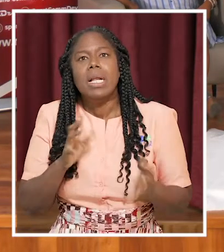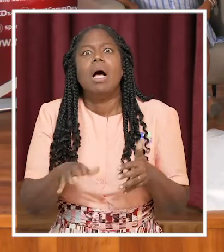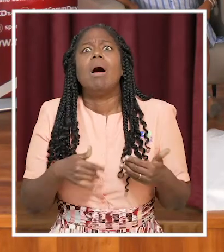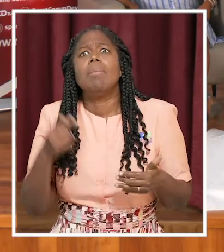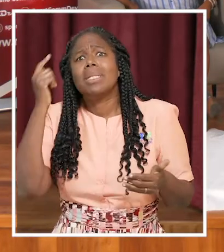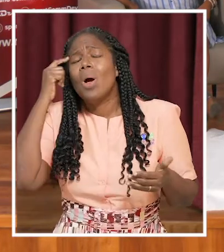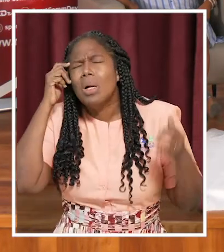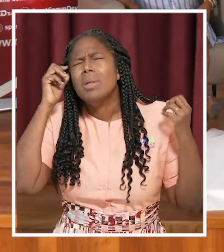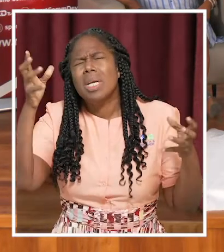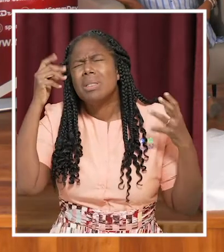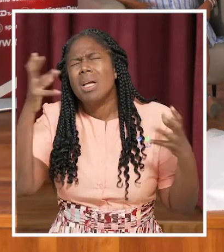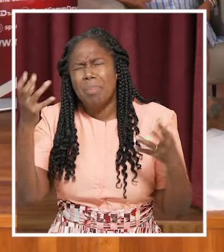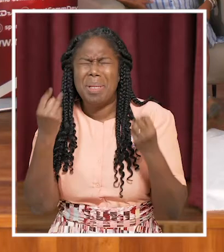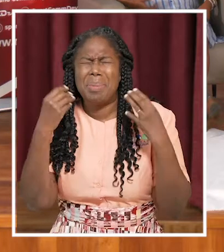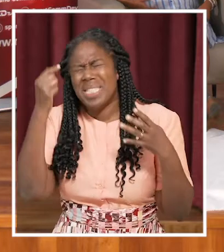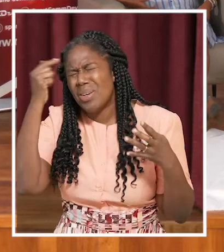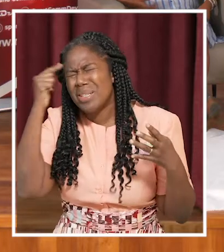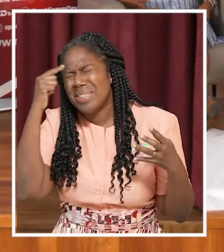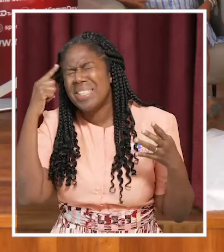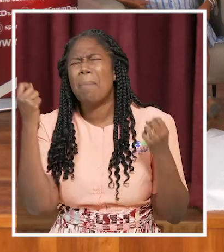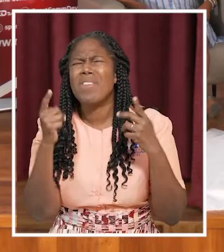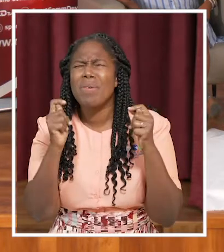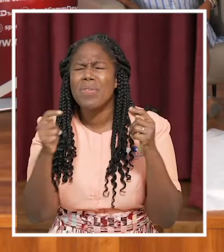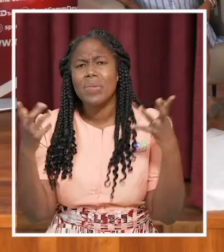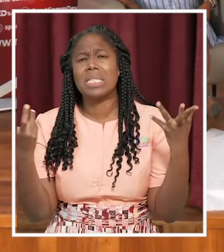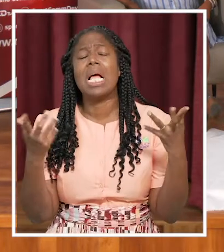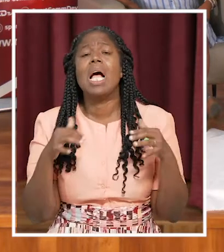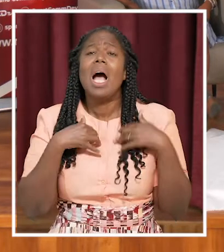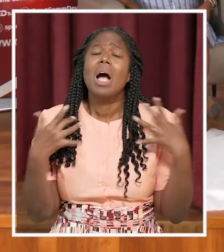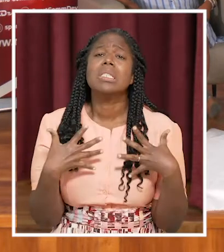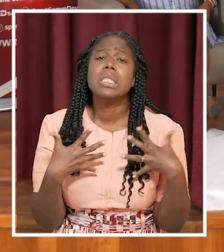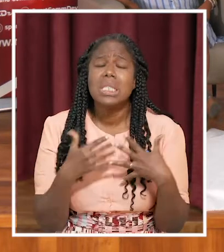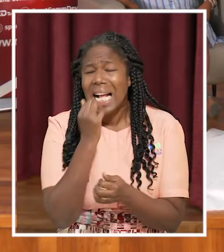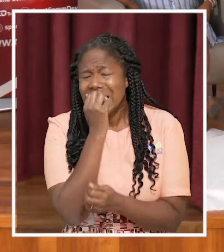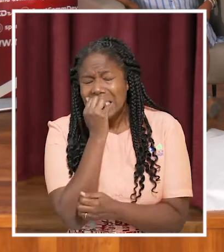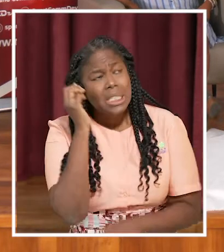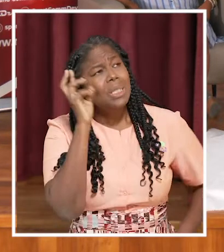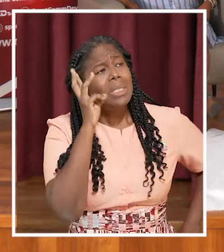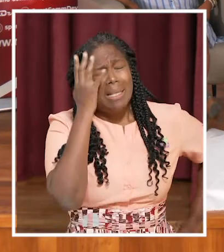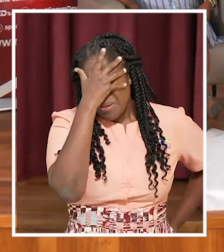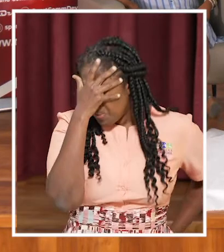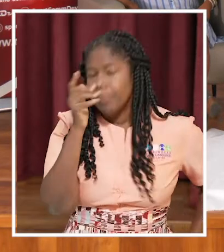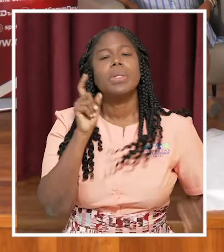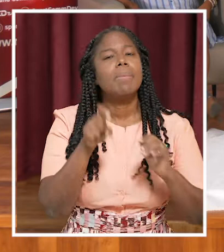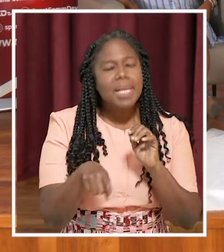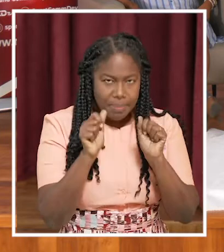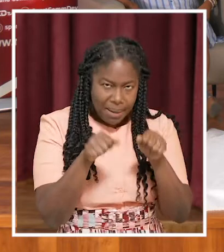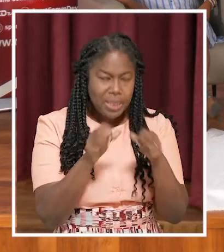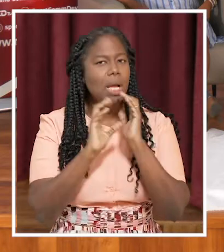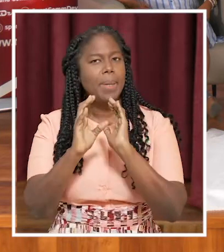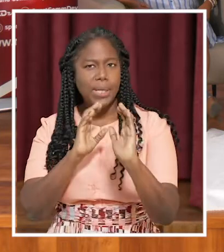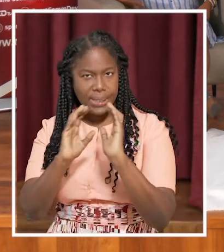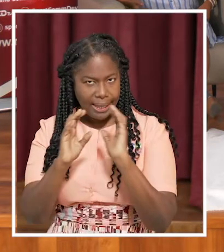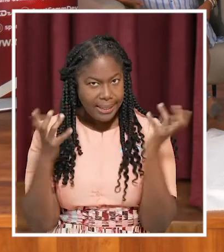how this situation is causing a bit of anxiety or a bit of worry. You need to be able to communicate with that. So then